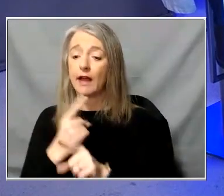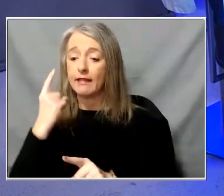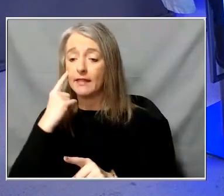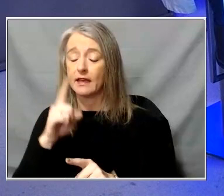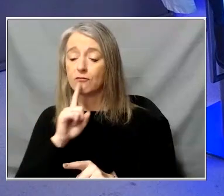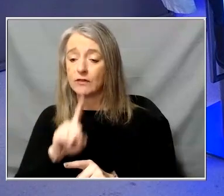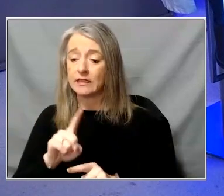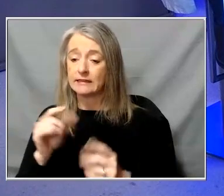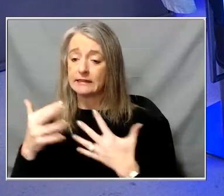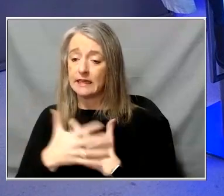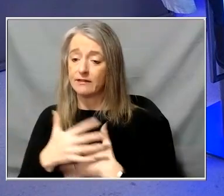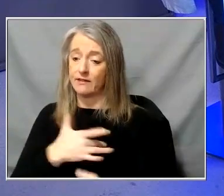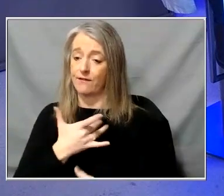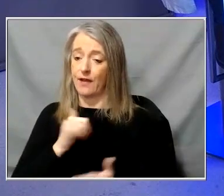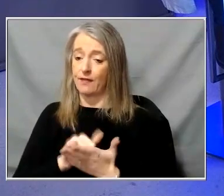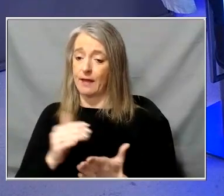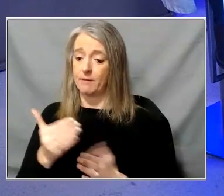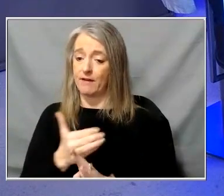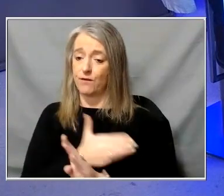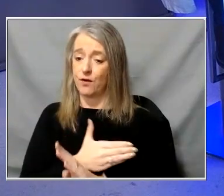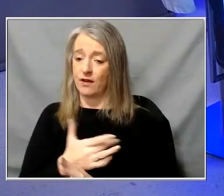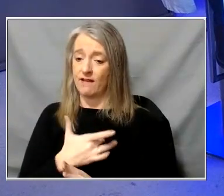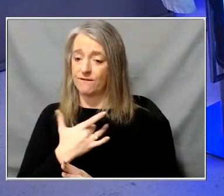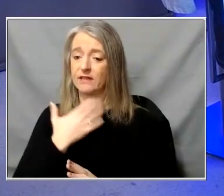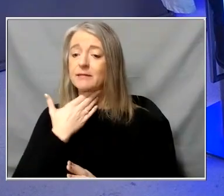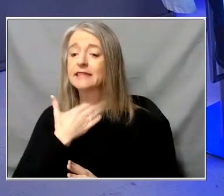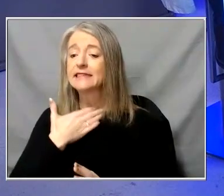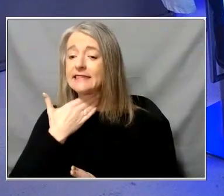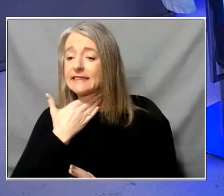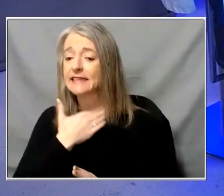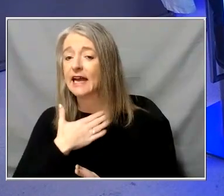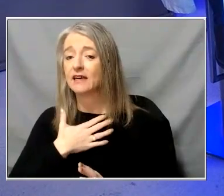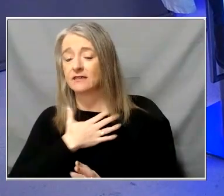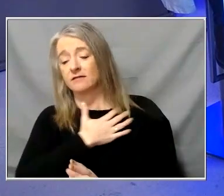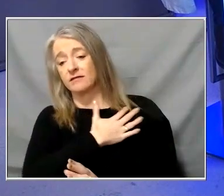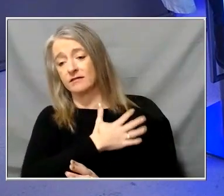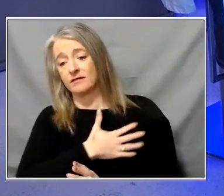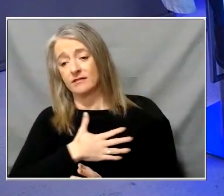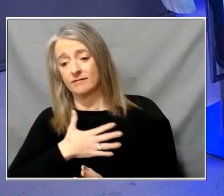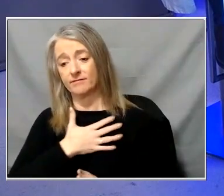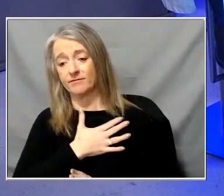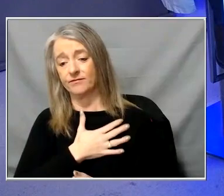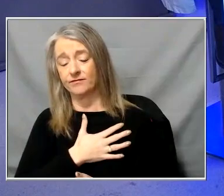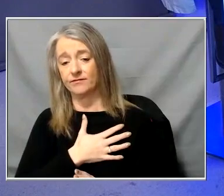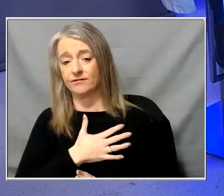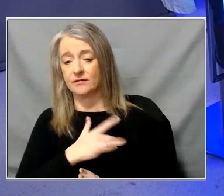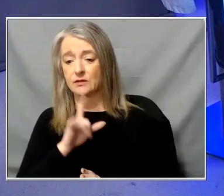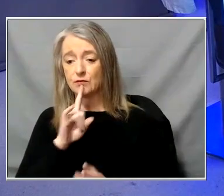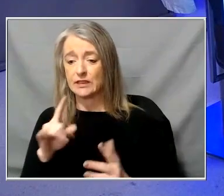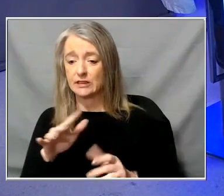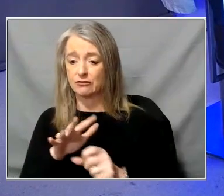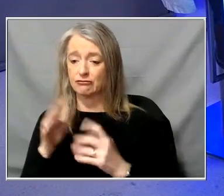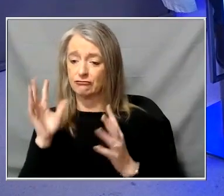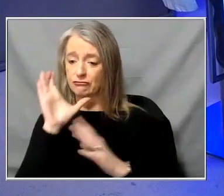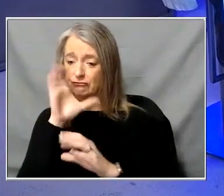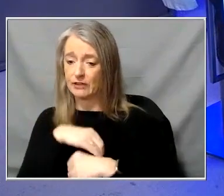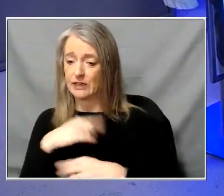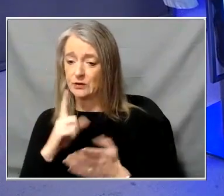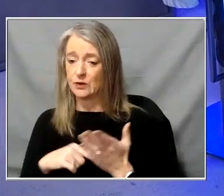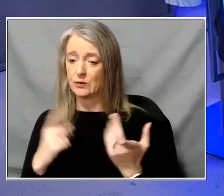Why is that? And I've heard that women do present that differently. Like I went to the emergency room because I was having these horrible pains.